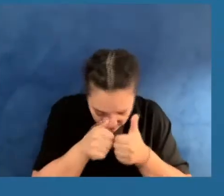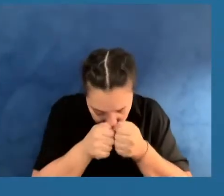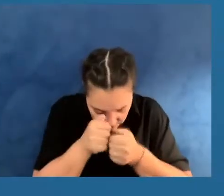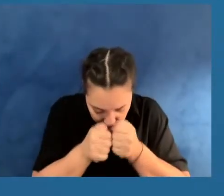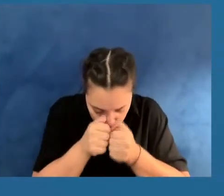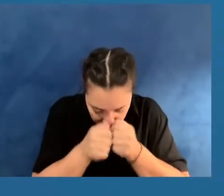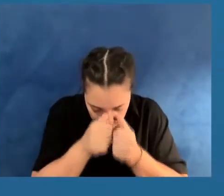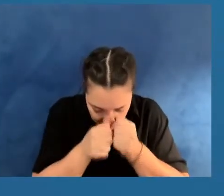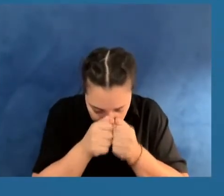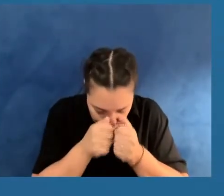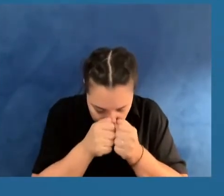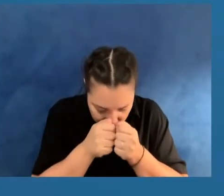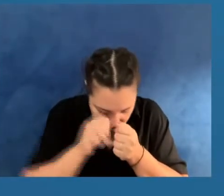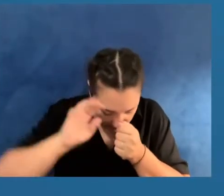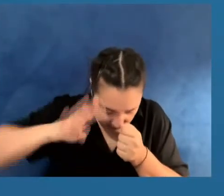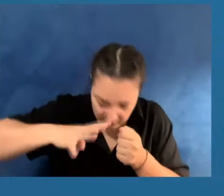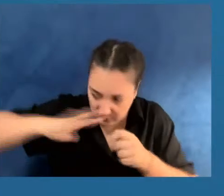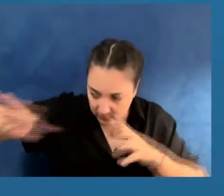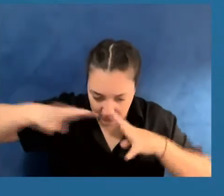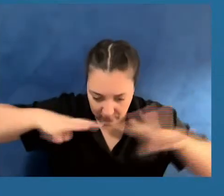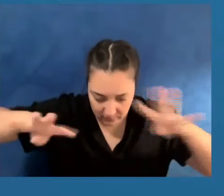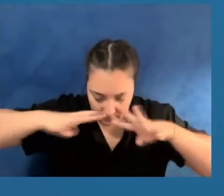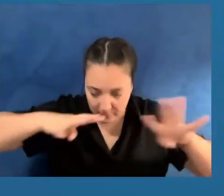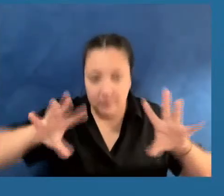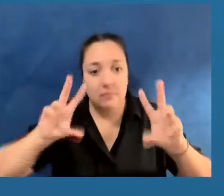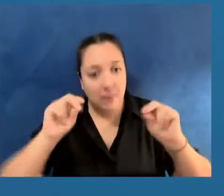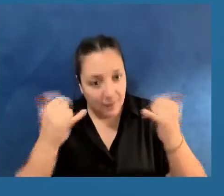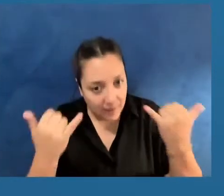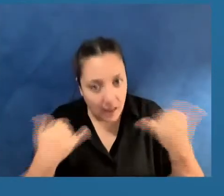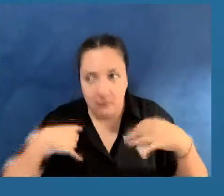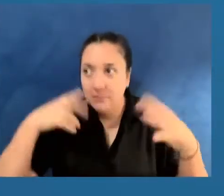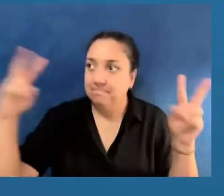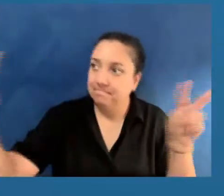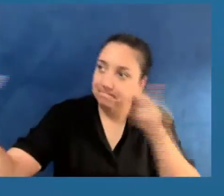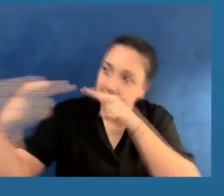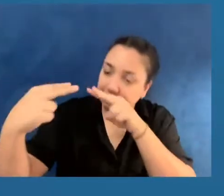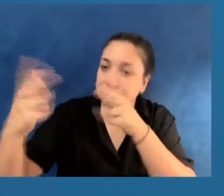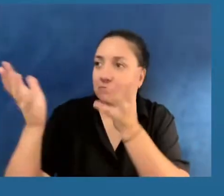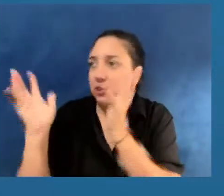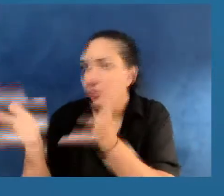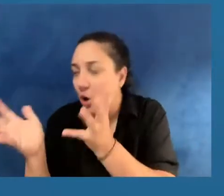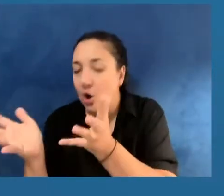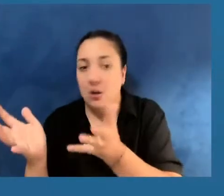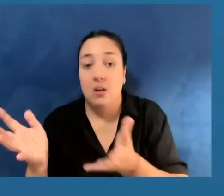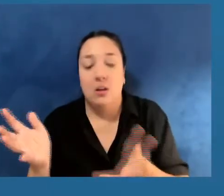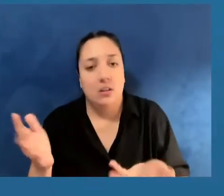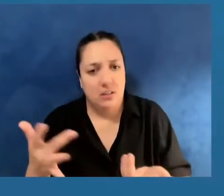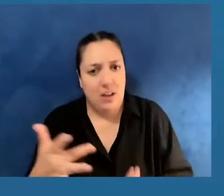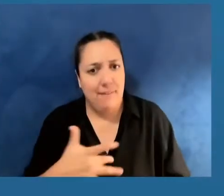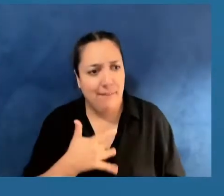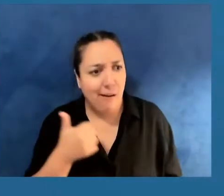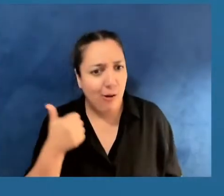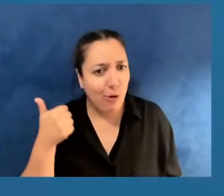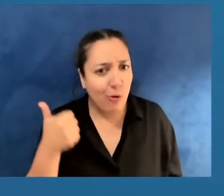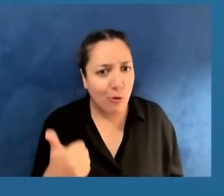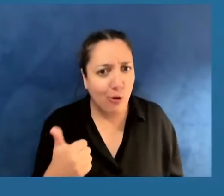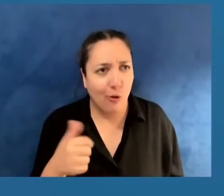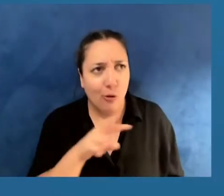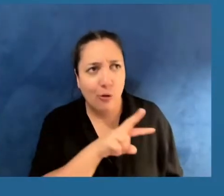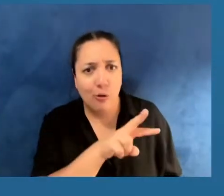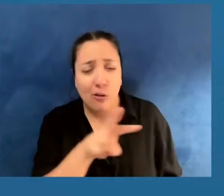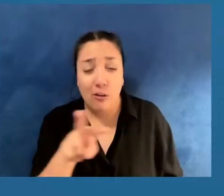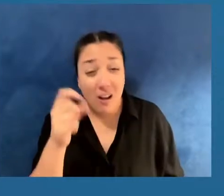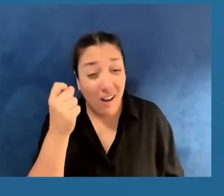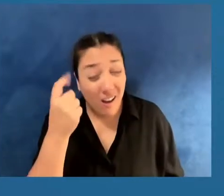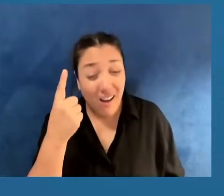and making eye contact and interacting. And so I feel really good about having heard from those. And the transition's tough. It is tough,